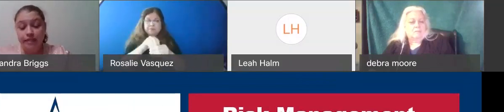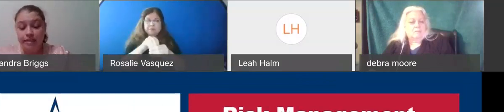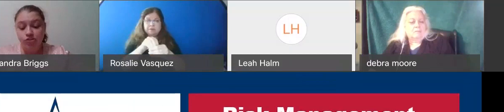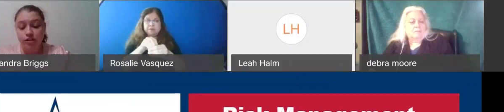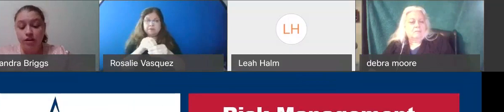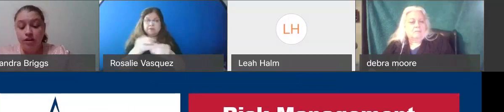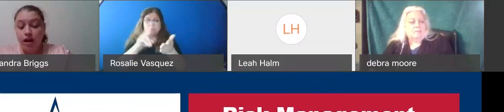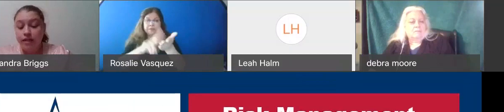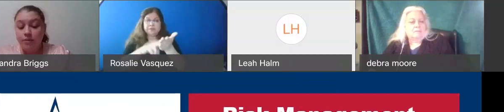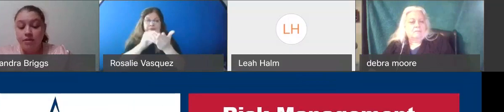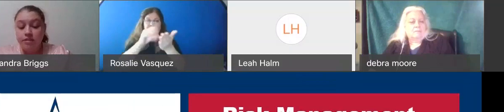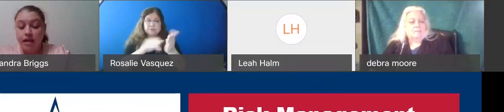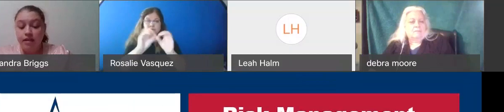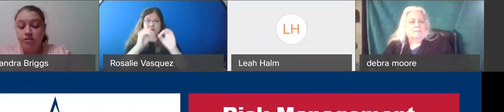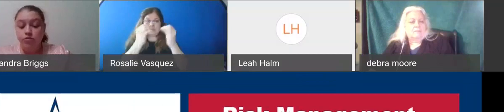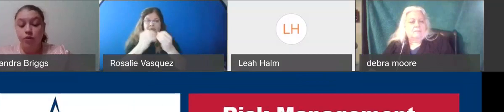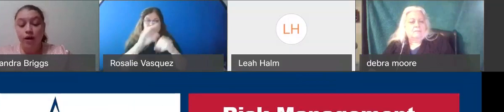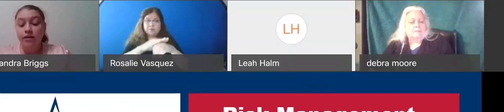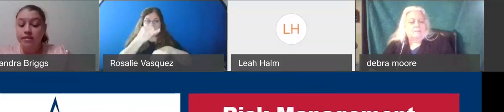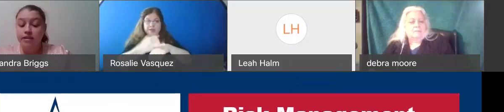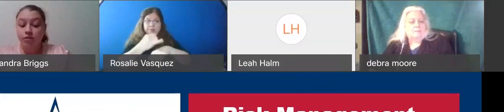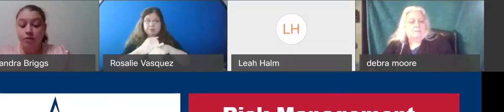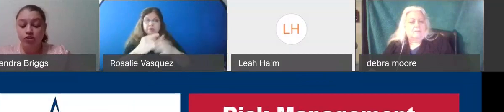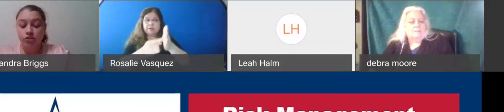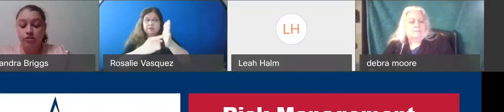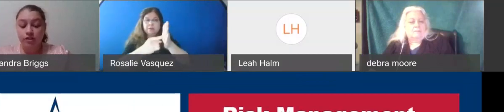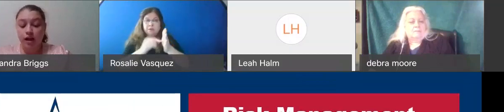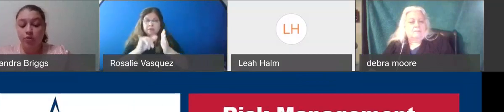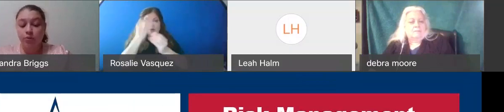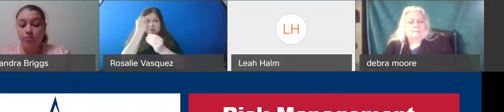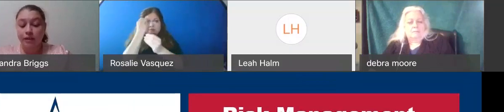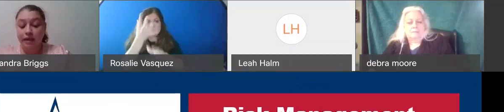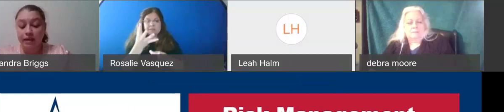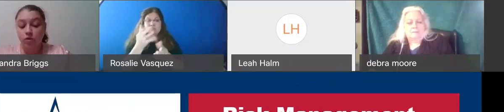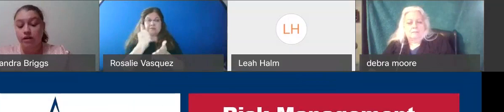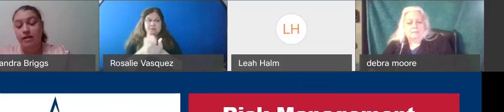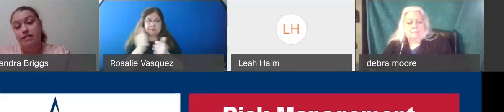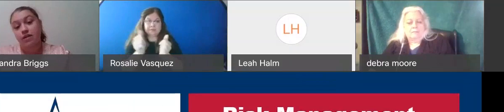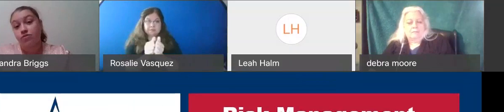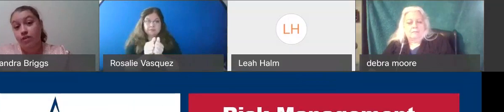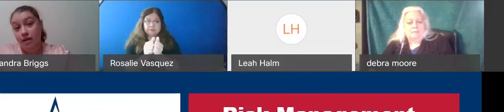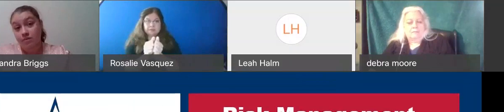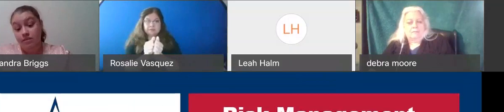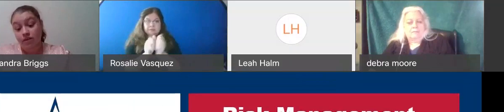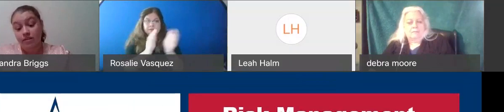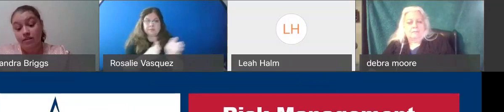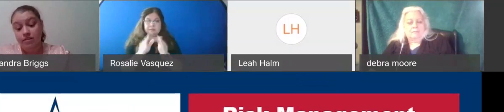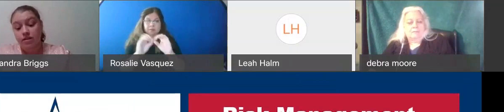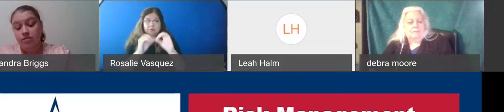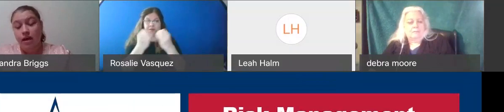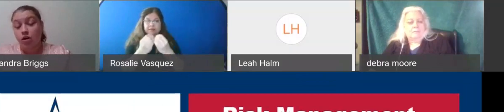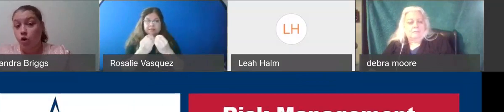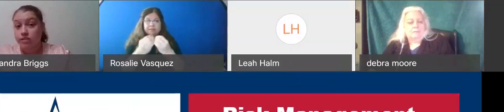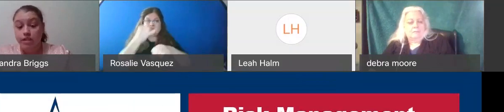student organization on campus, and it's requiring this information to help with planning and organizing of campus